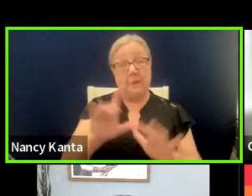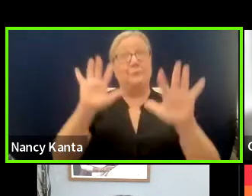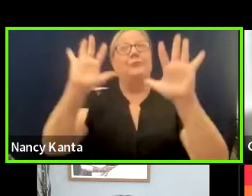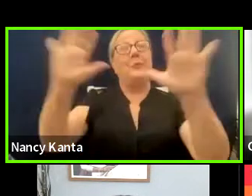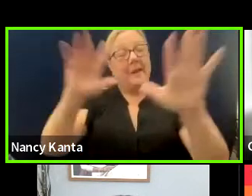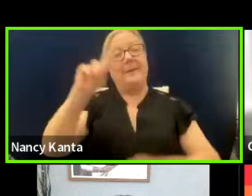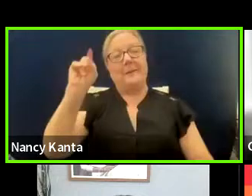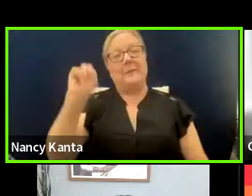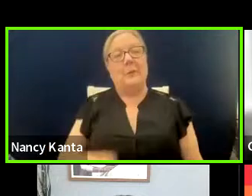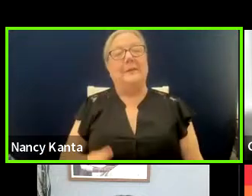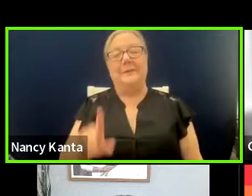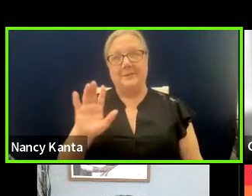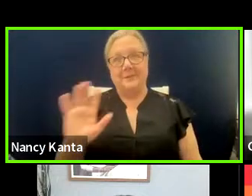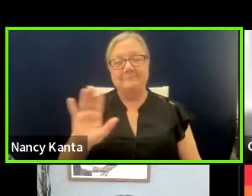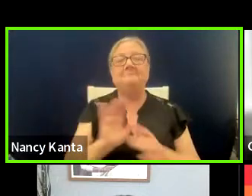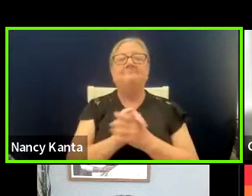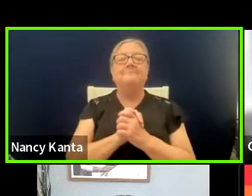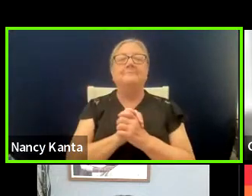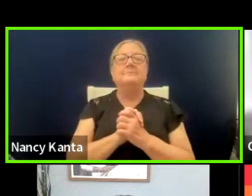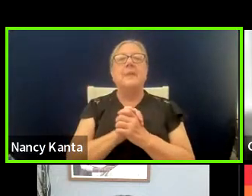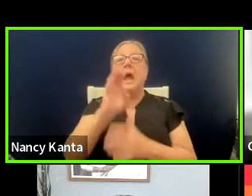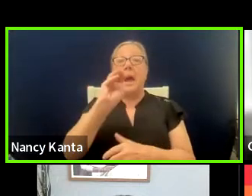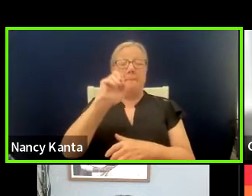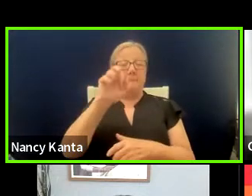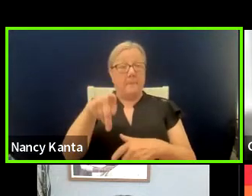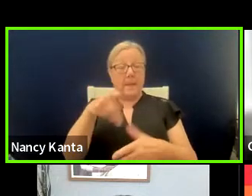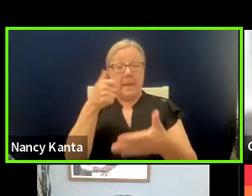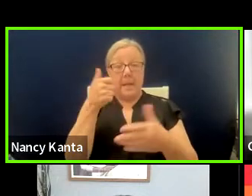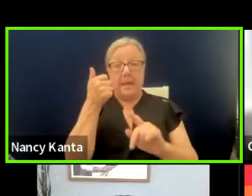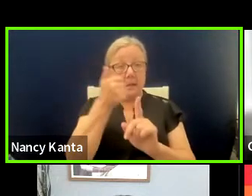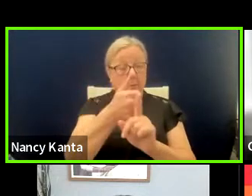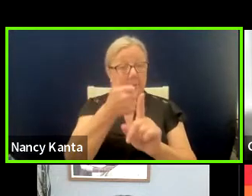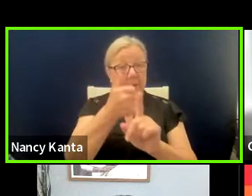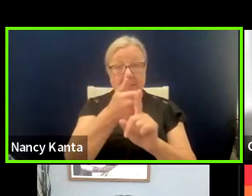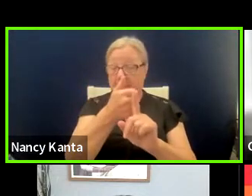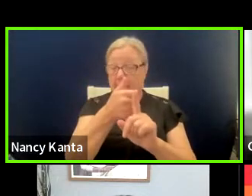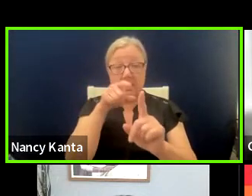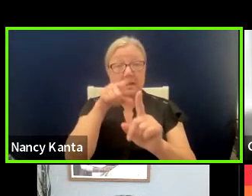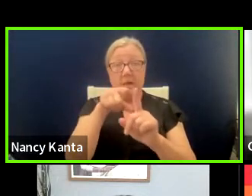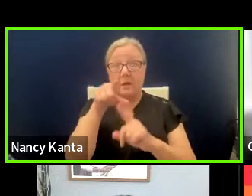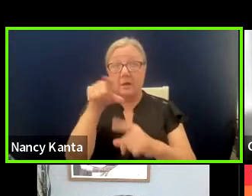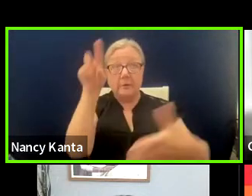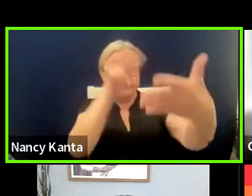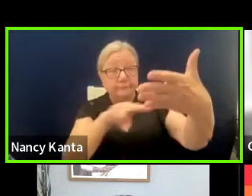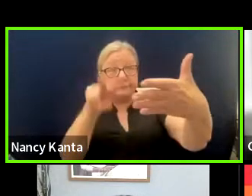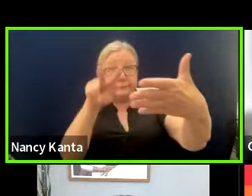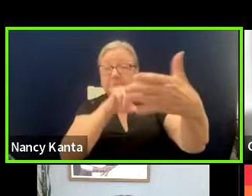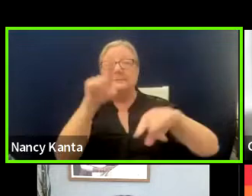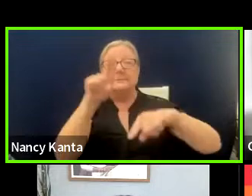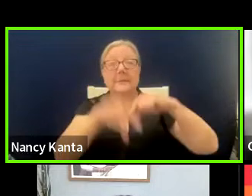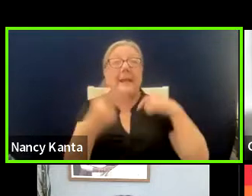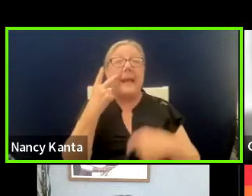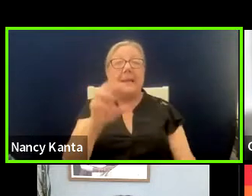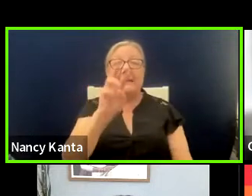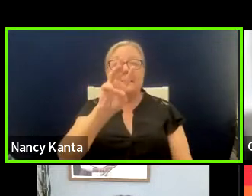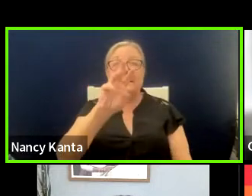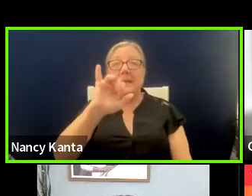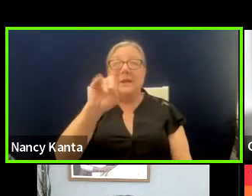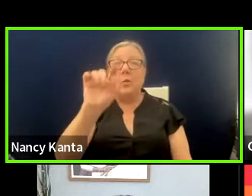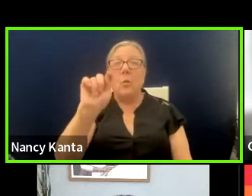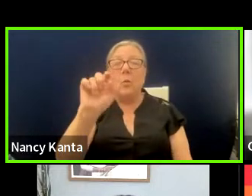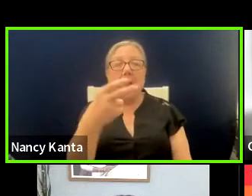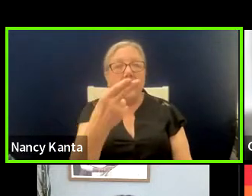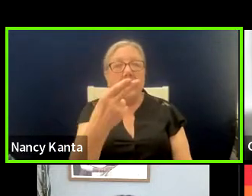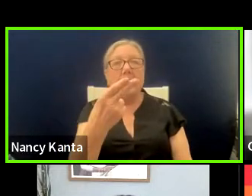say, because the map itself won't necessarily get you to like the actual width, won't tell you the operations,